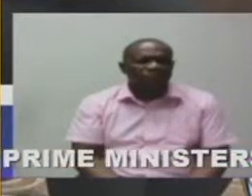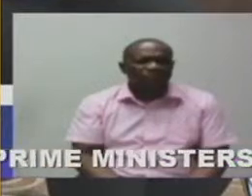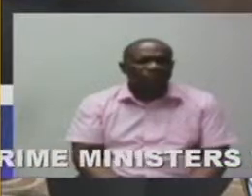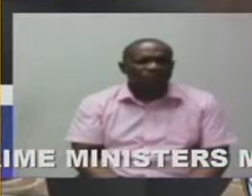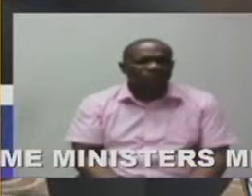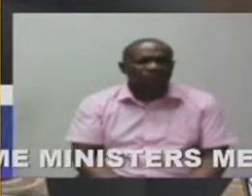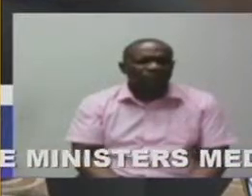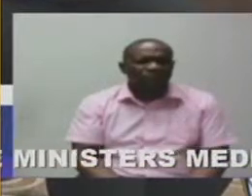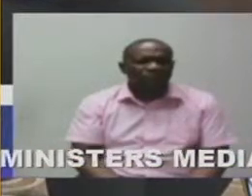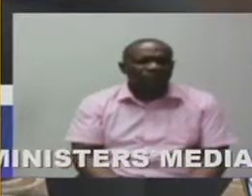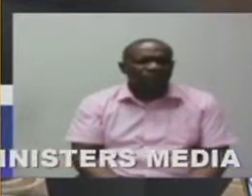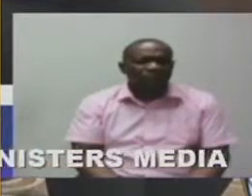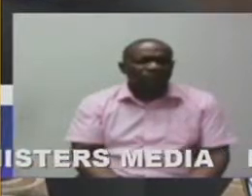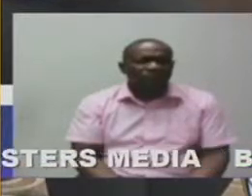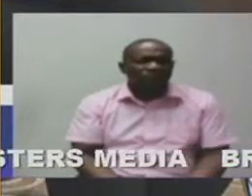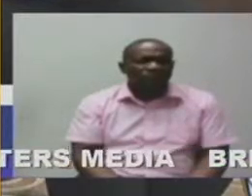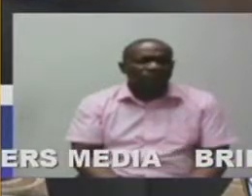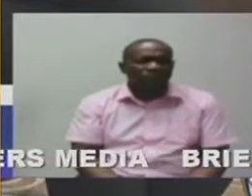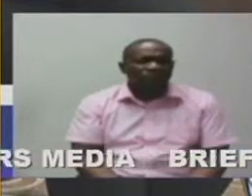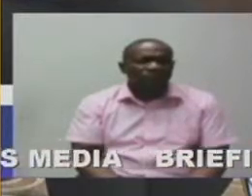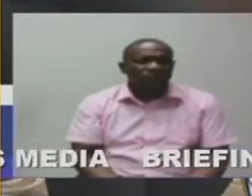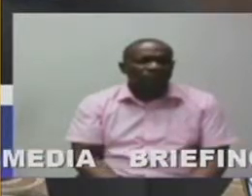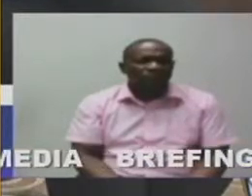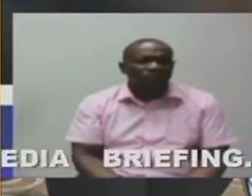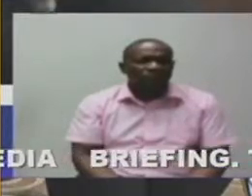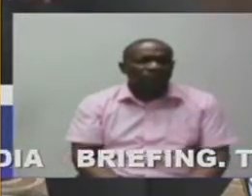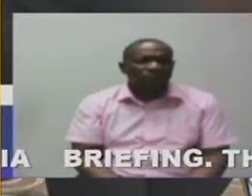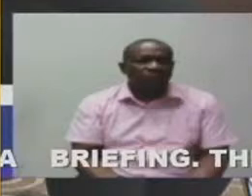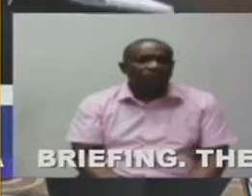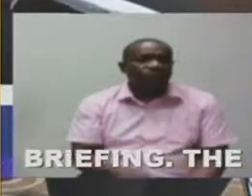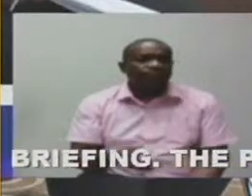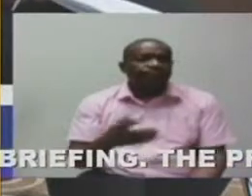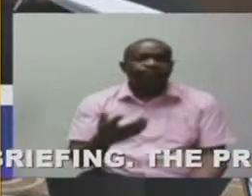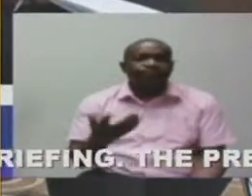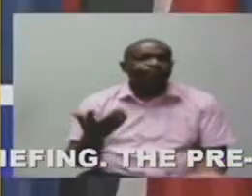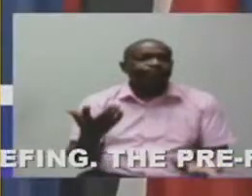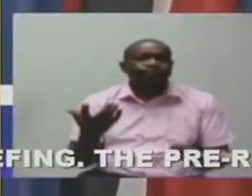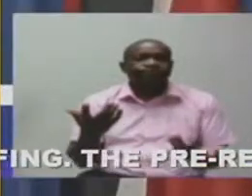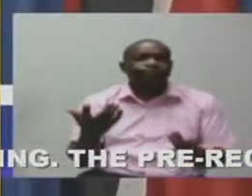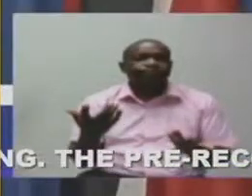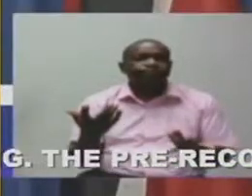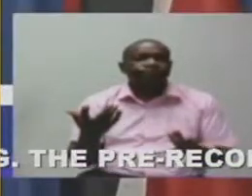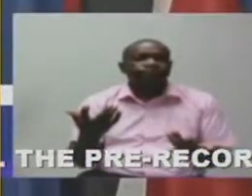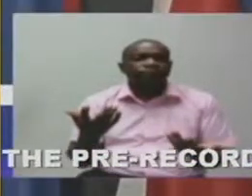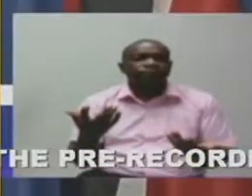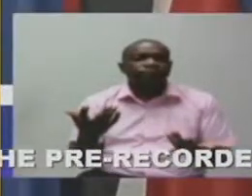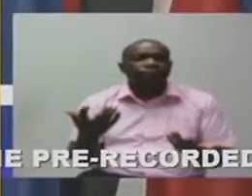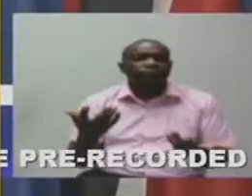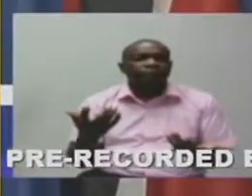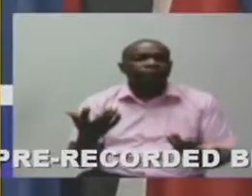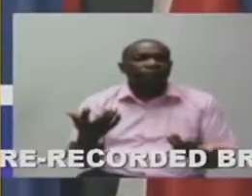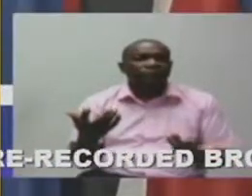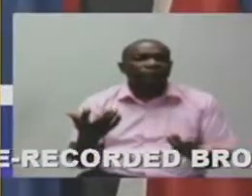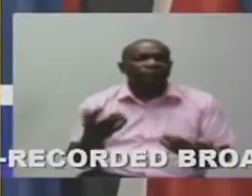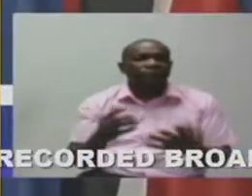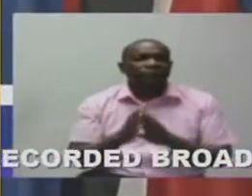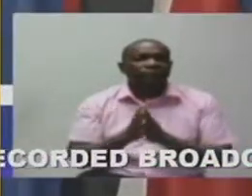the HSF financially for any unforeseen circumstances? That's a long question, and it covers a lot of